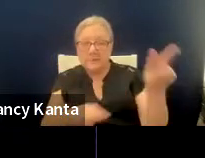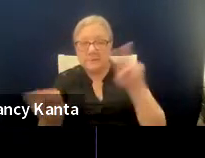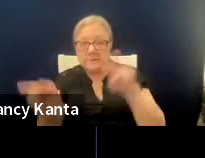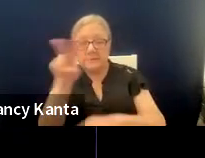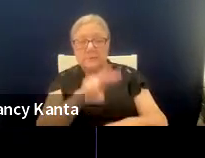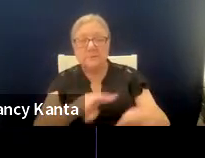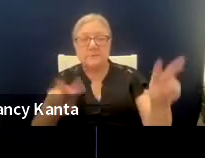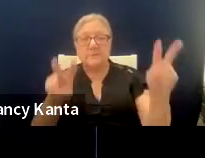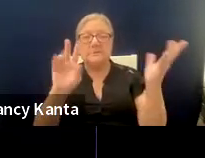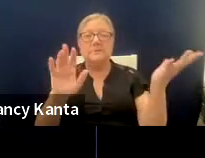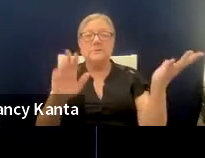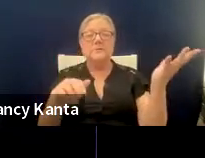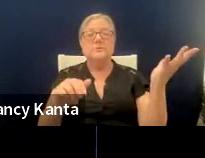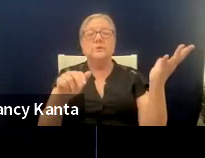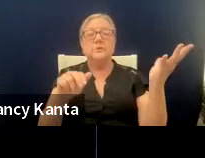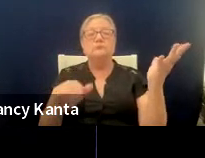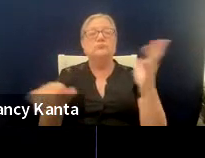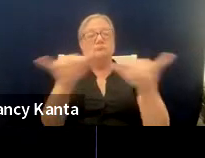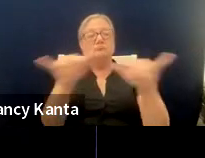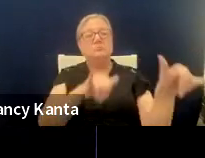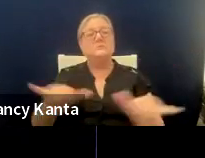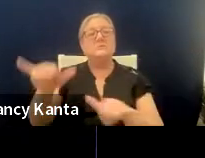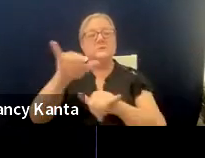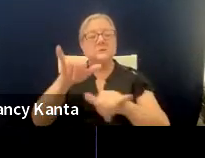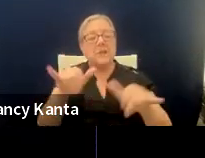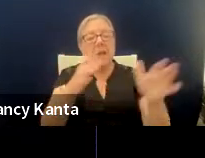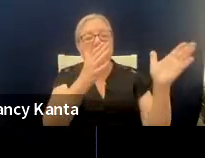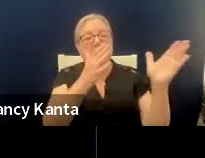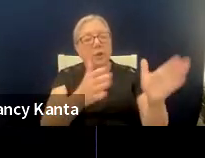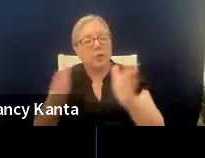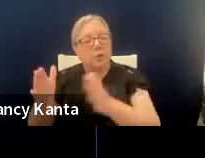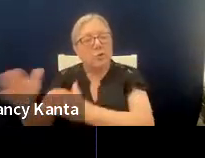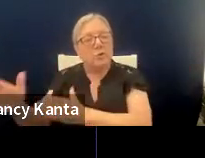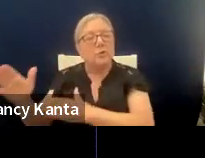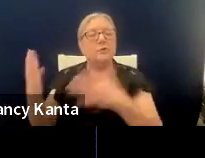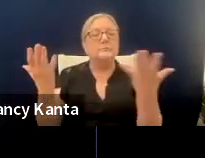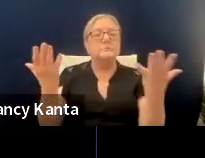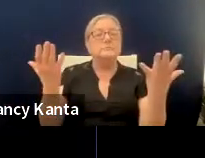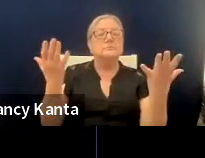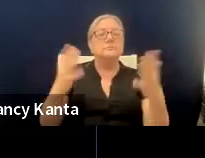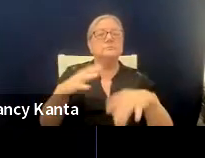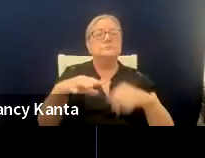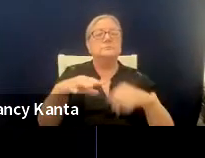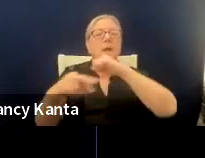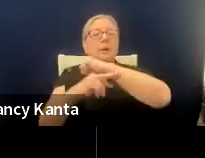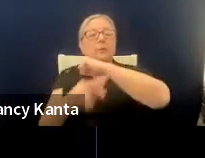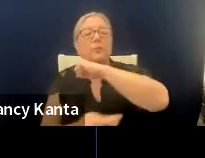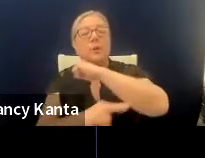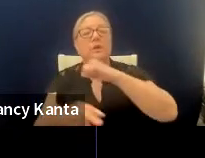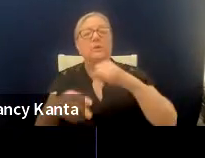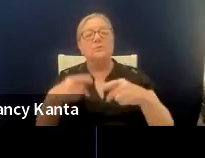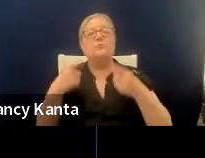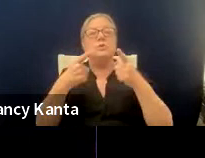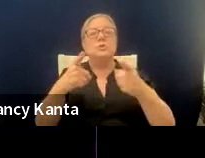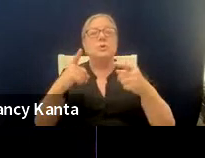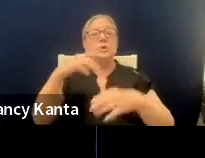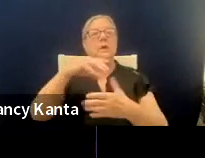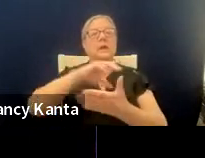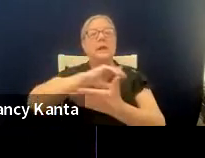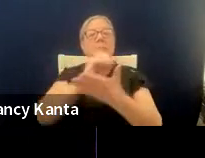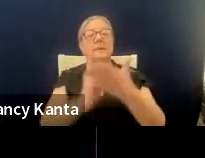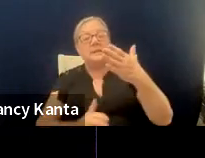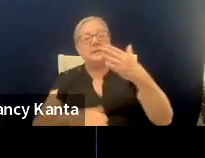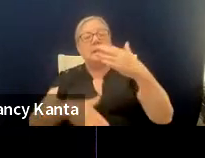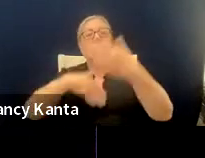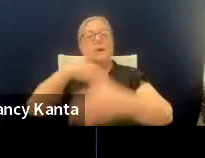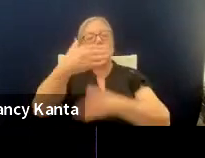arrangements, typical moments in different journeys to gather feedback and sort of build